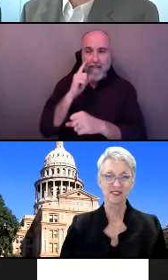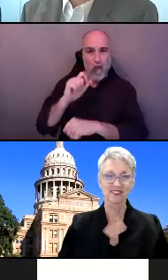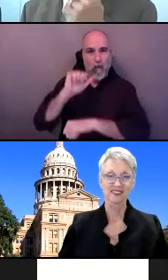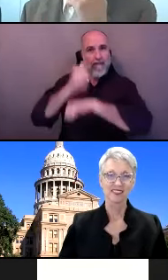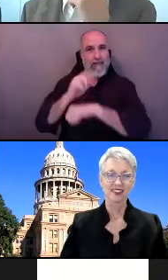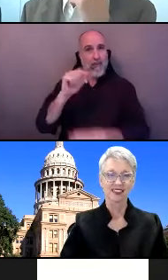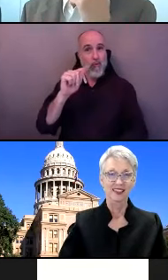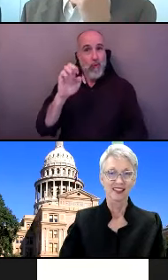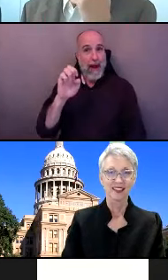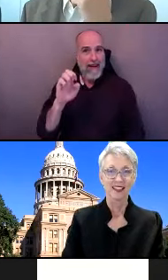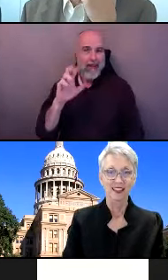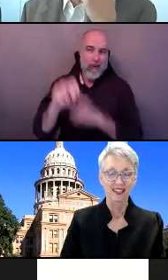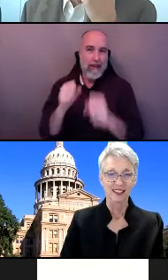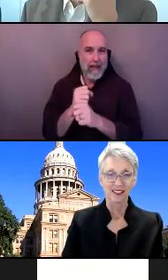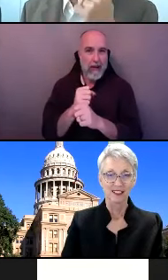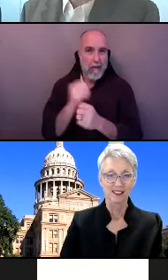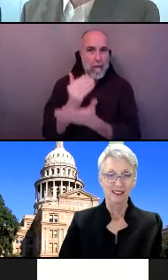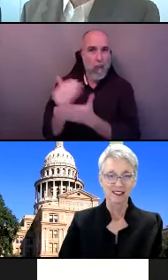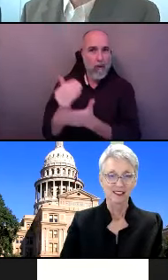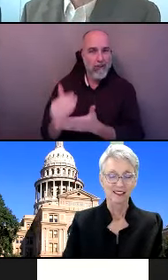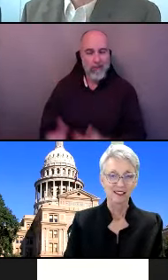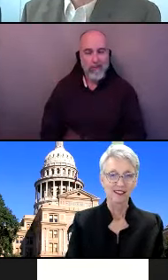mortgage. And within